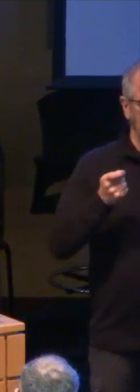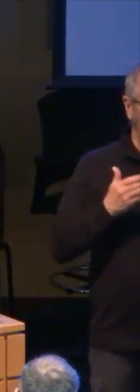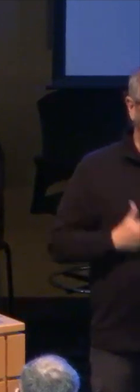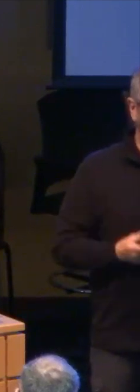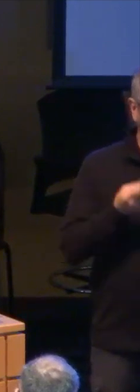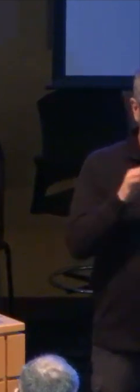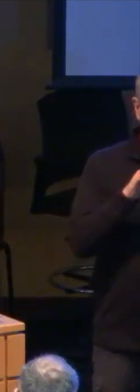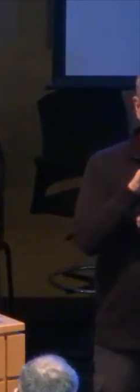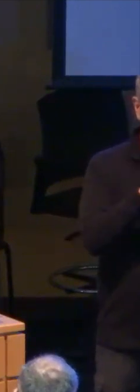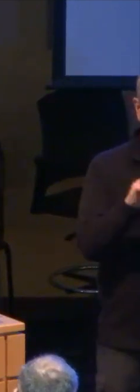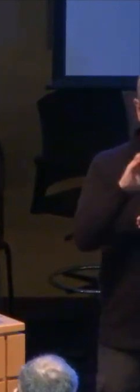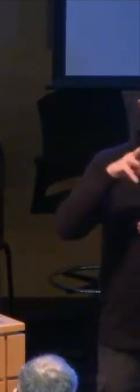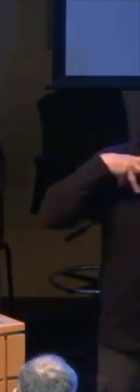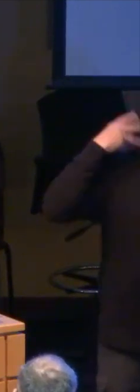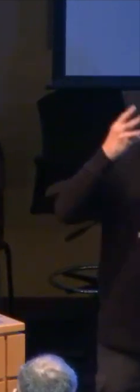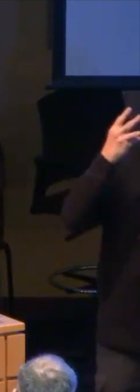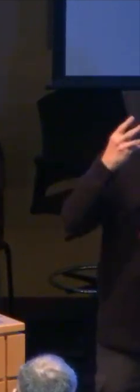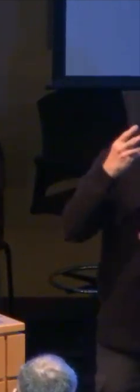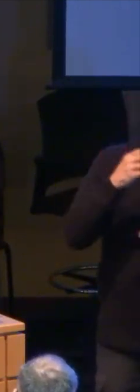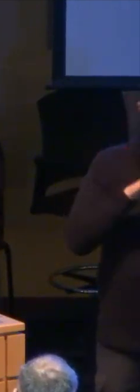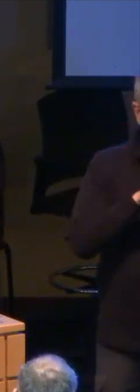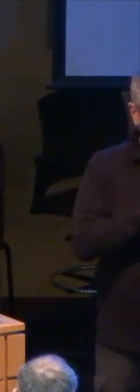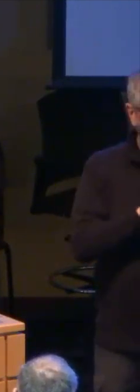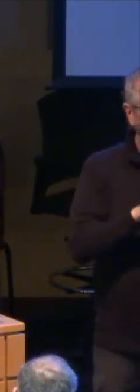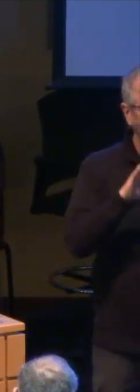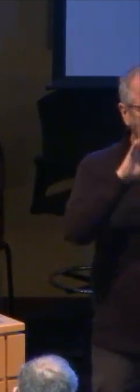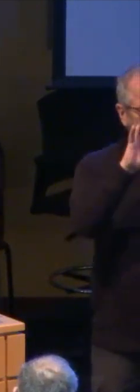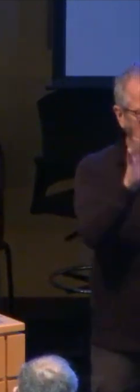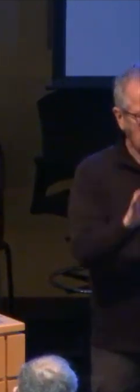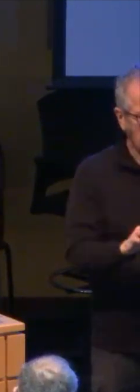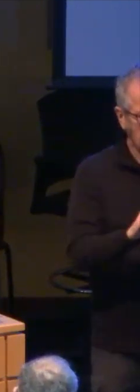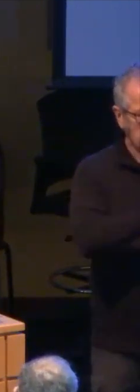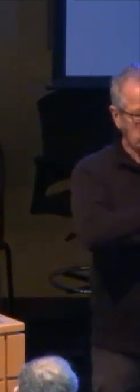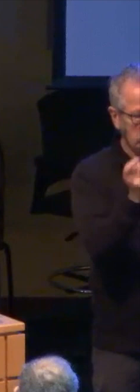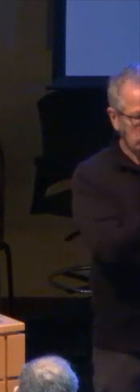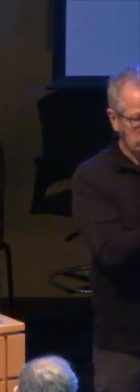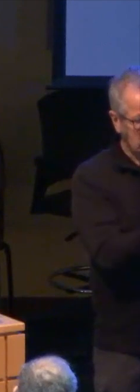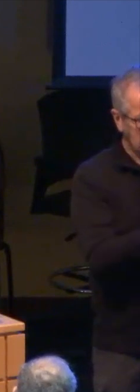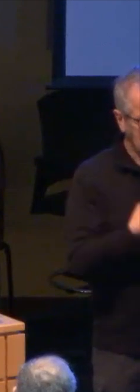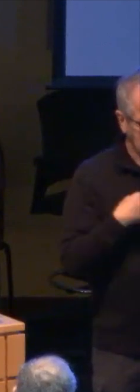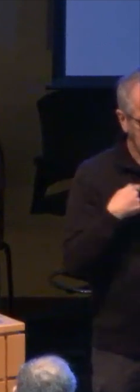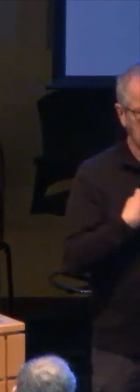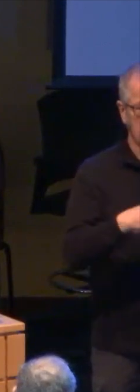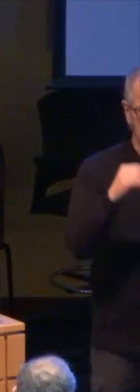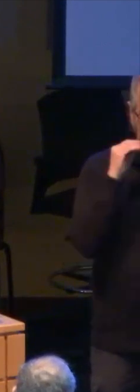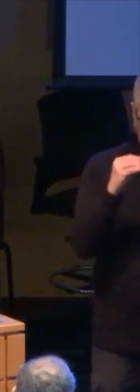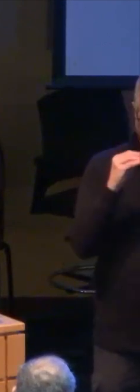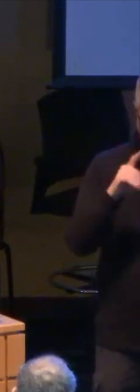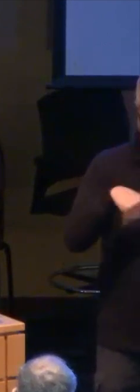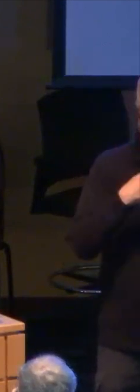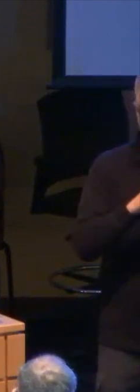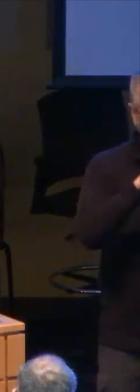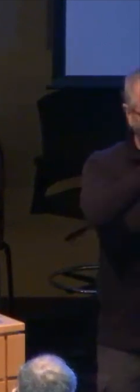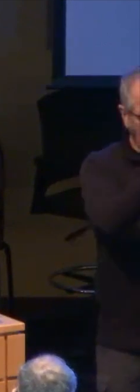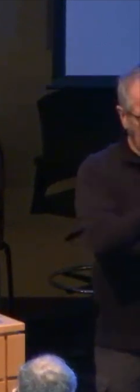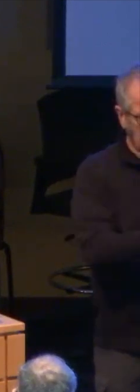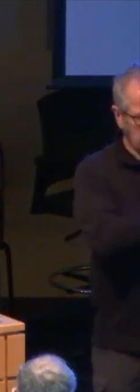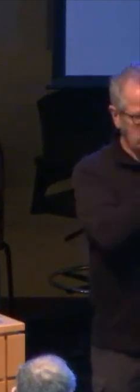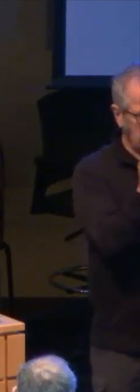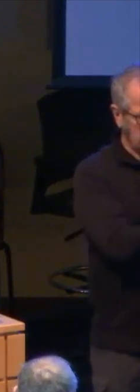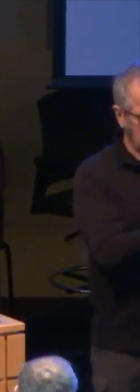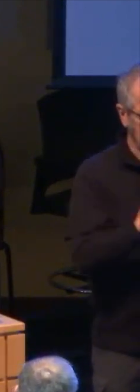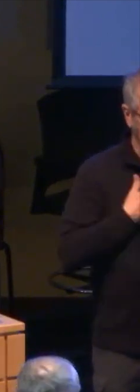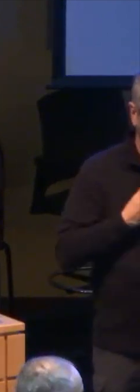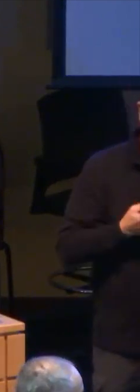sciences. I am honored to introduce Dr. Fiamma Straneo. Dr. Straneo is a professor